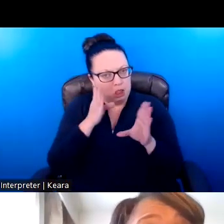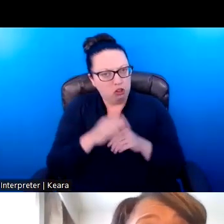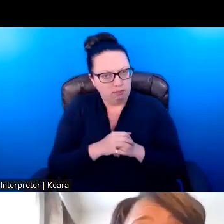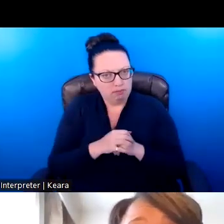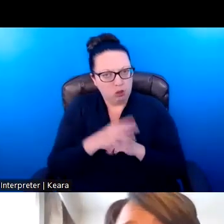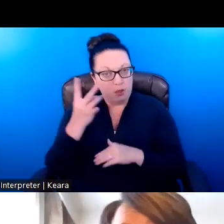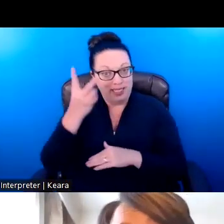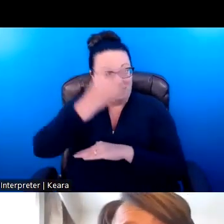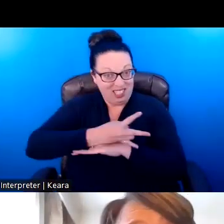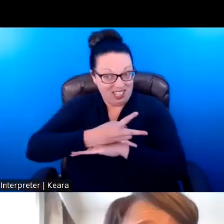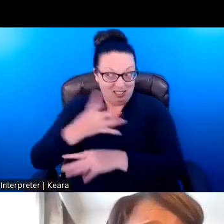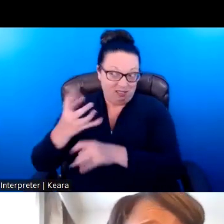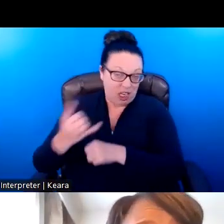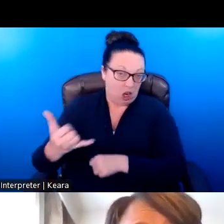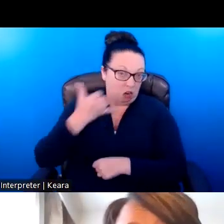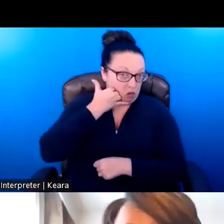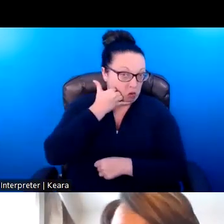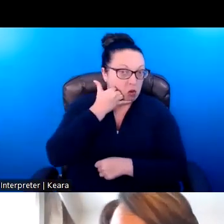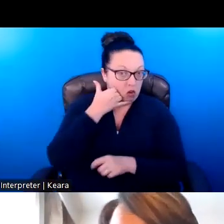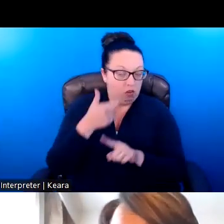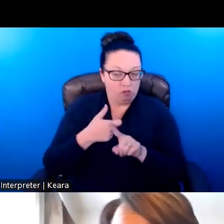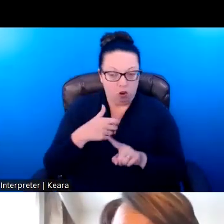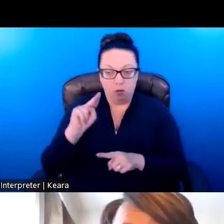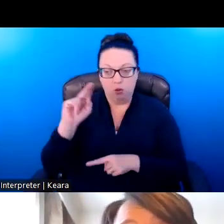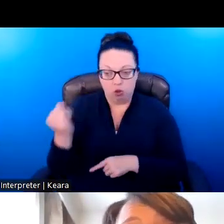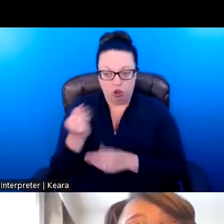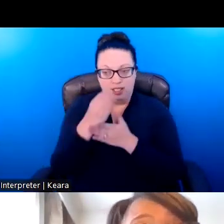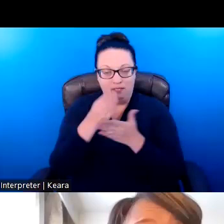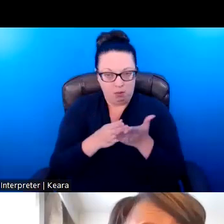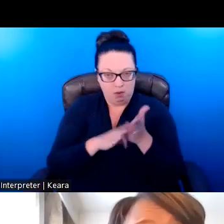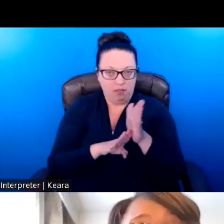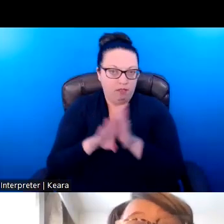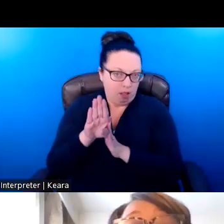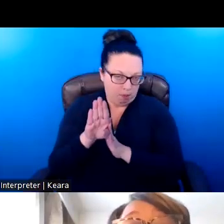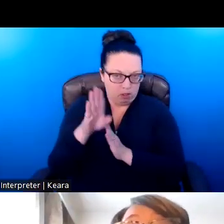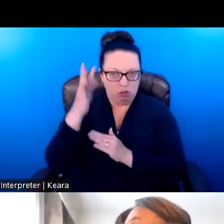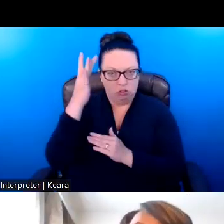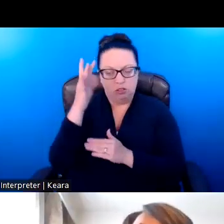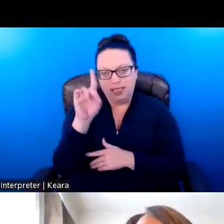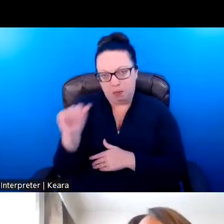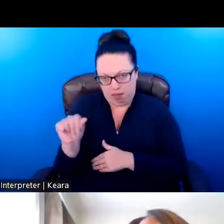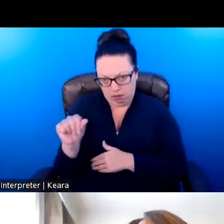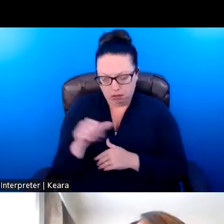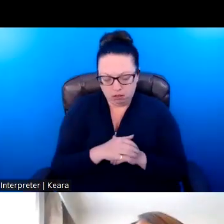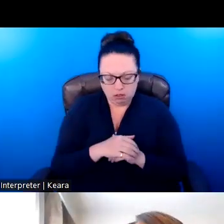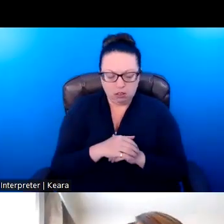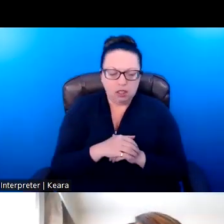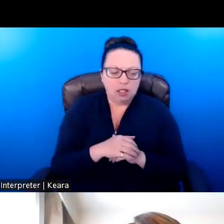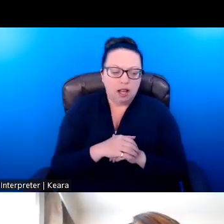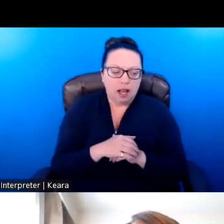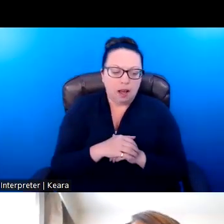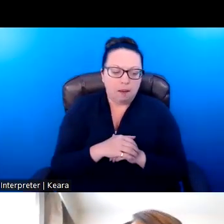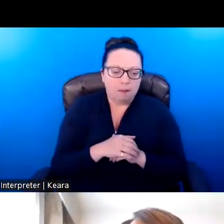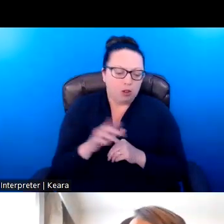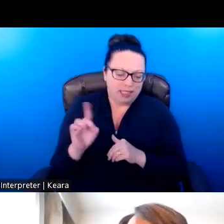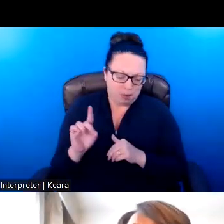received a phone call from the New Jersey Division of Developmental Disabilities. I explained what my son is capable of doing